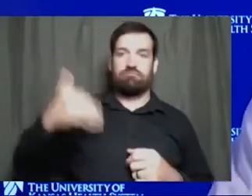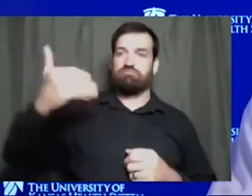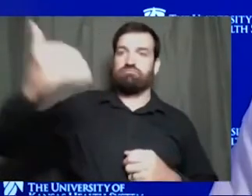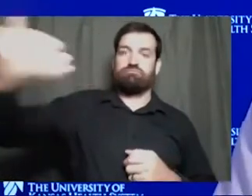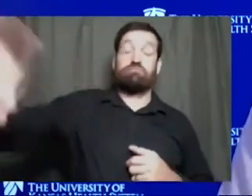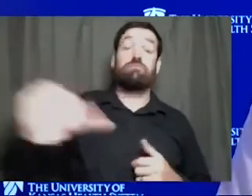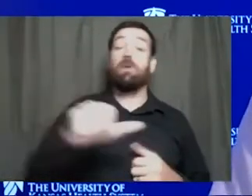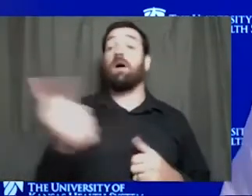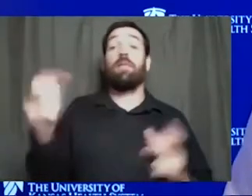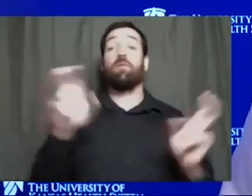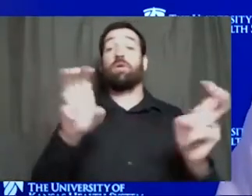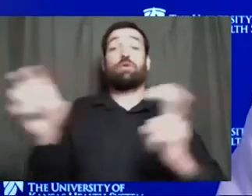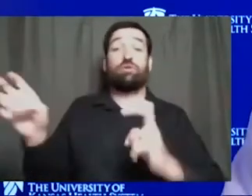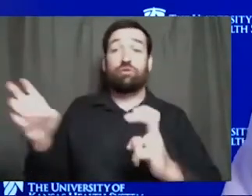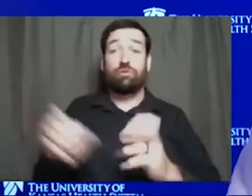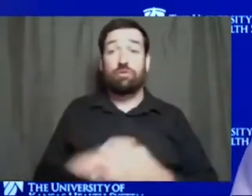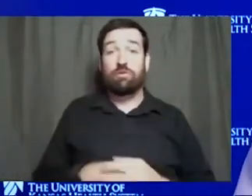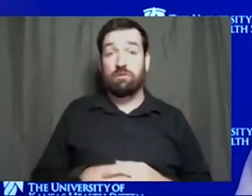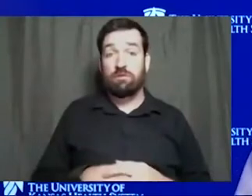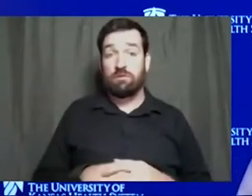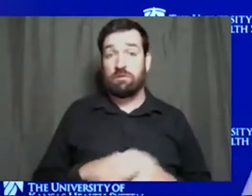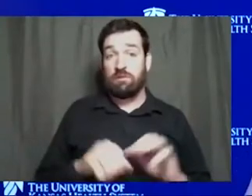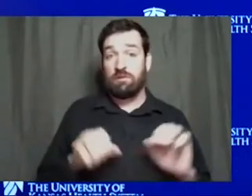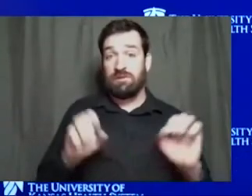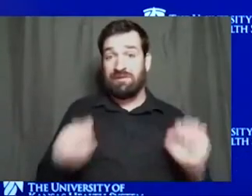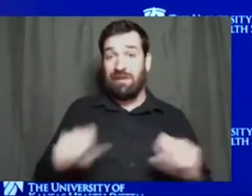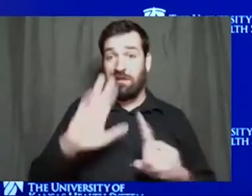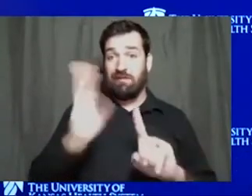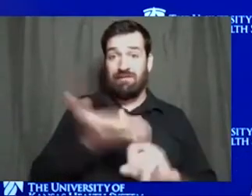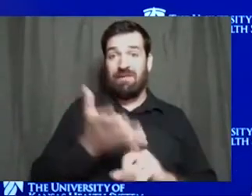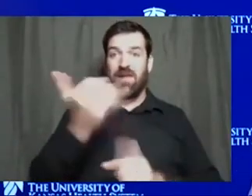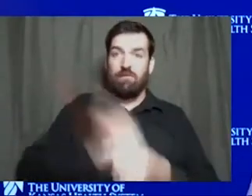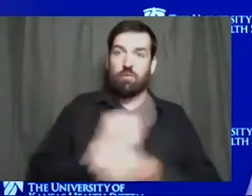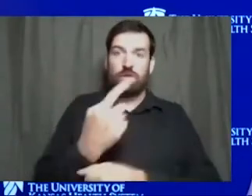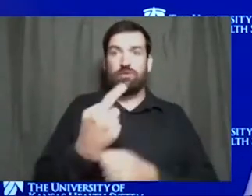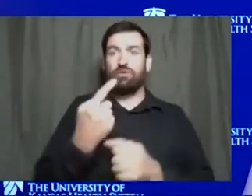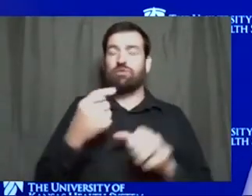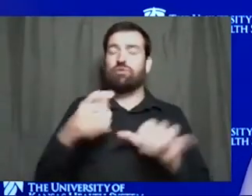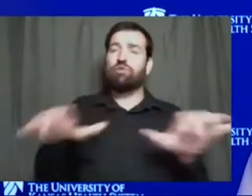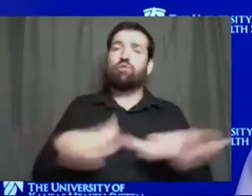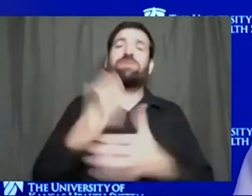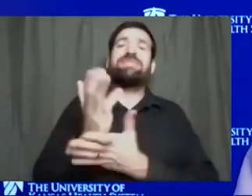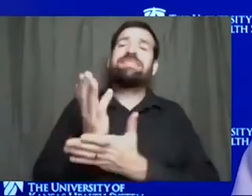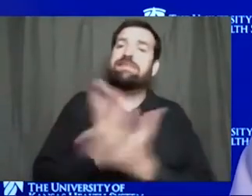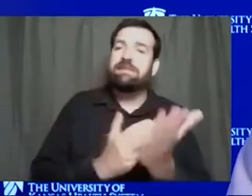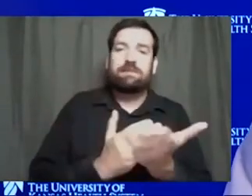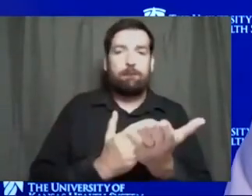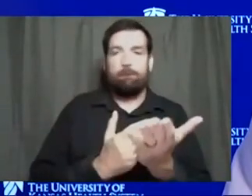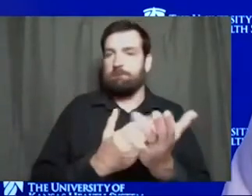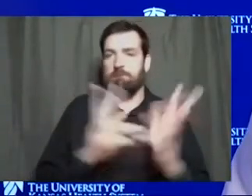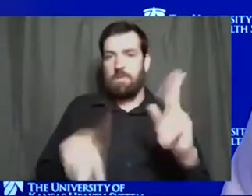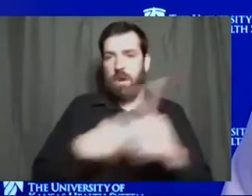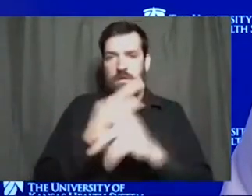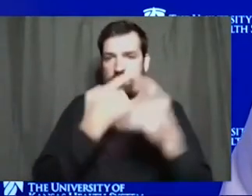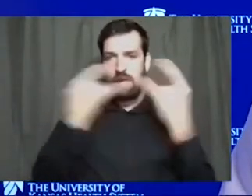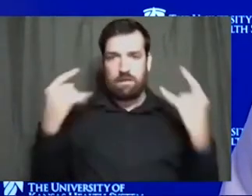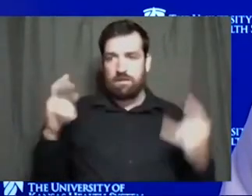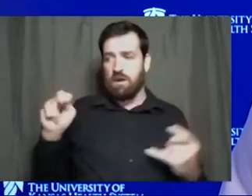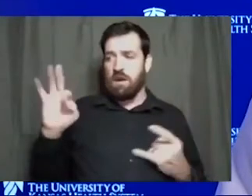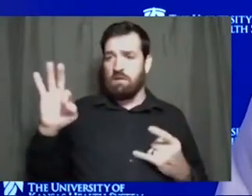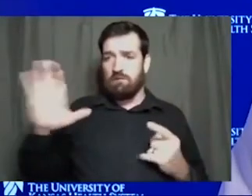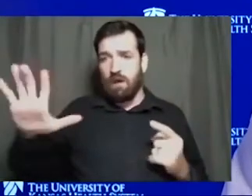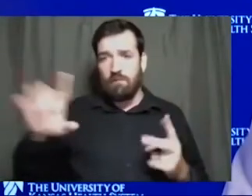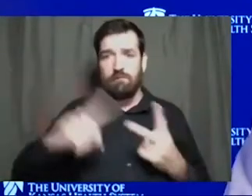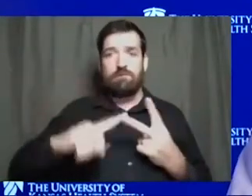you know, if you can get everybody to be doing something, some sort of barrier, whether that's cloth or N95, you know, even surgical